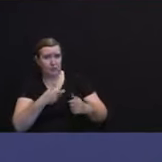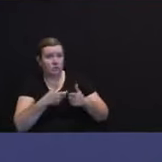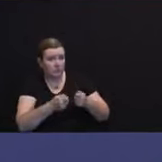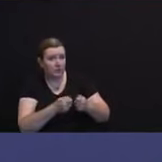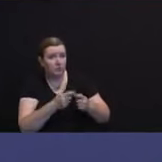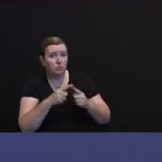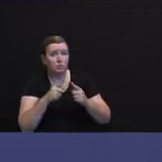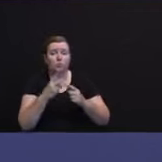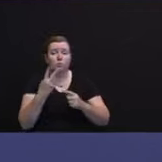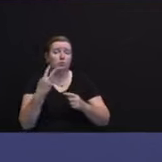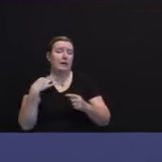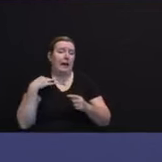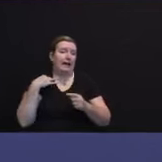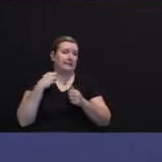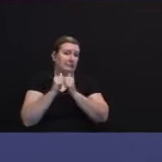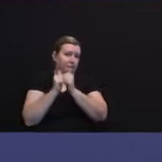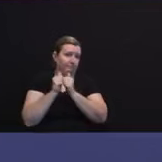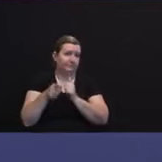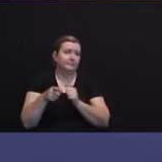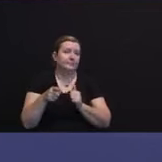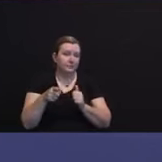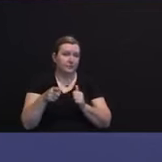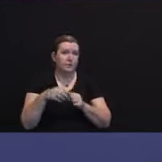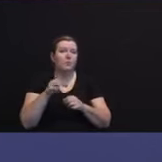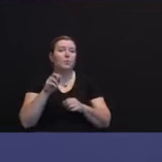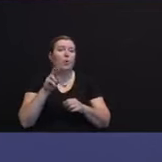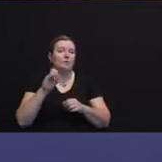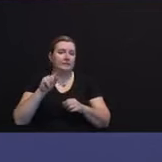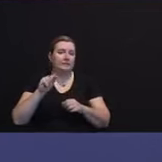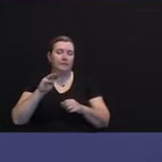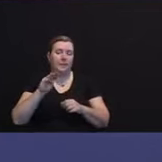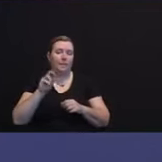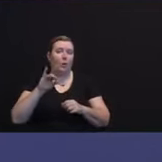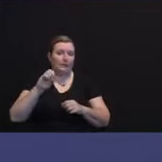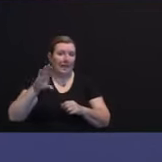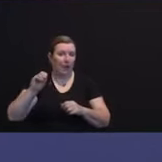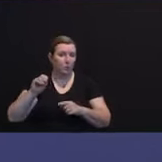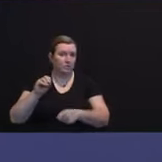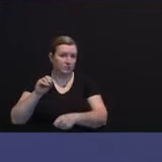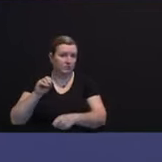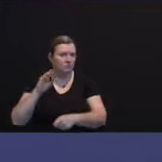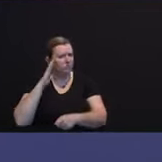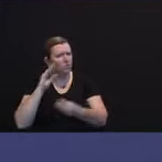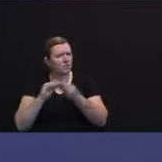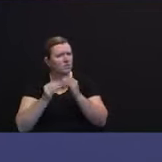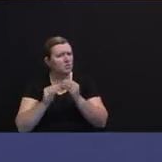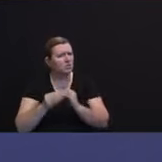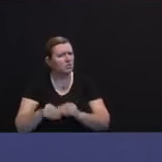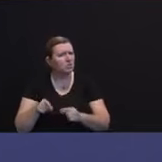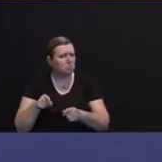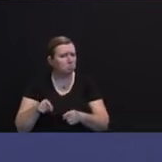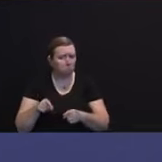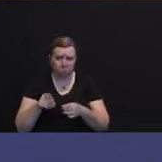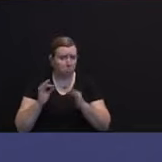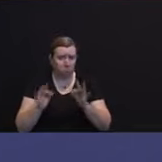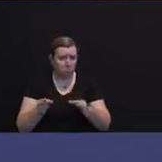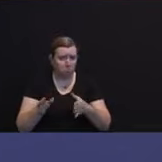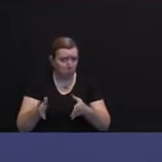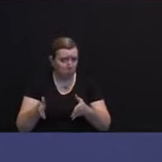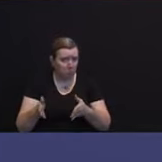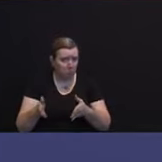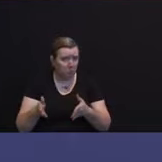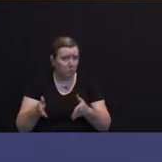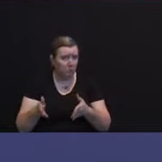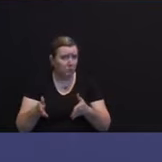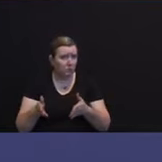and they had a pretty good handle on what the numbers were. I've got no known instances. I'll ask Paramount